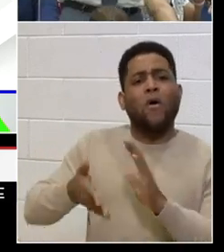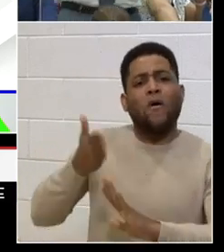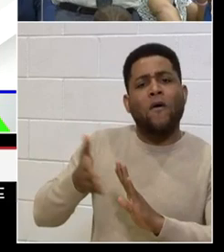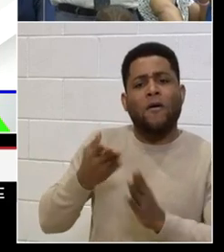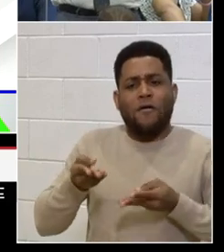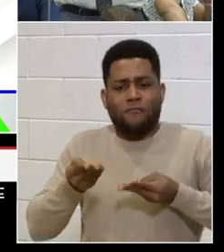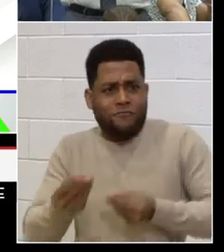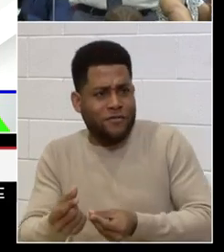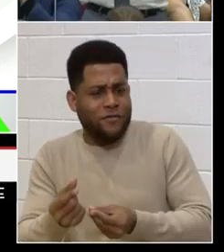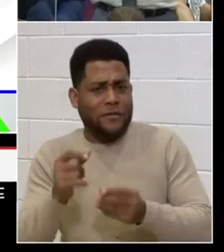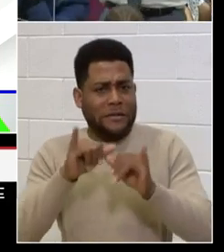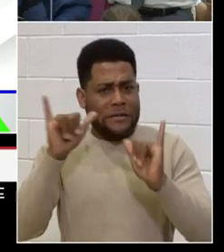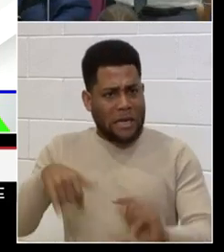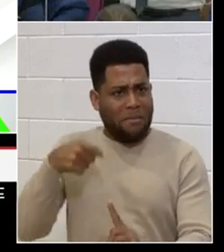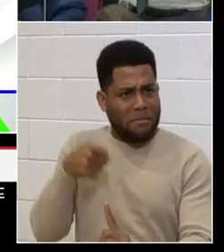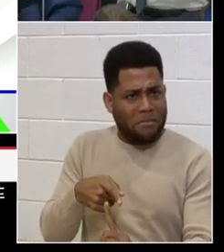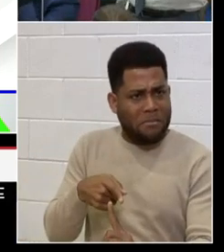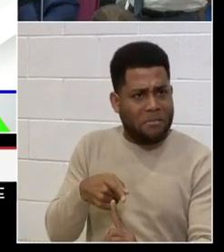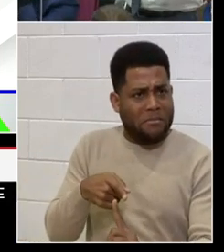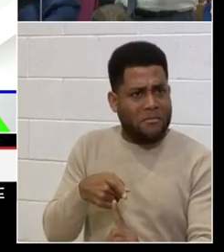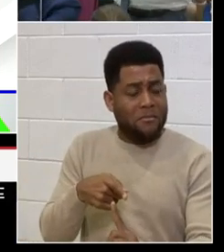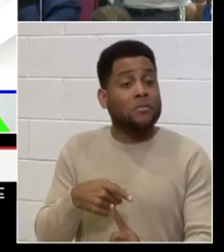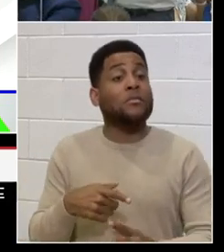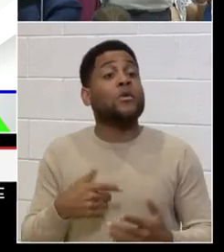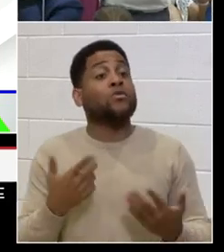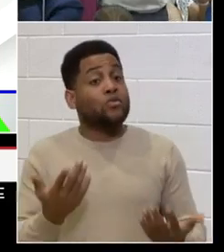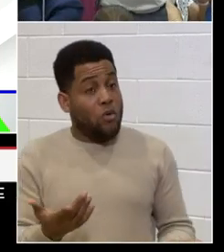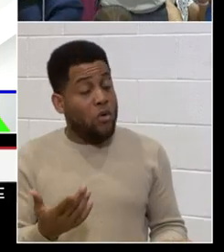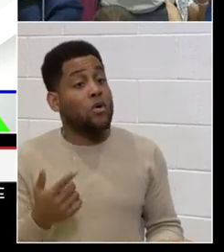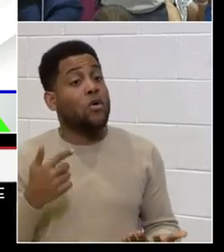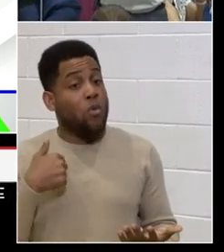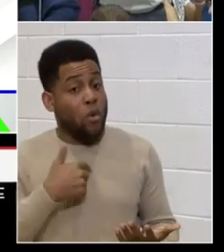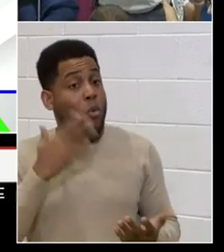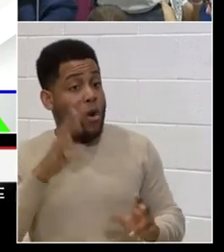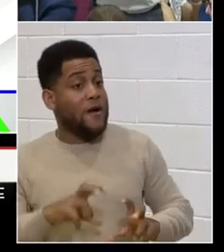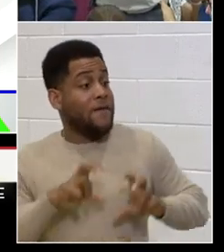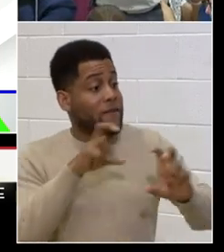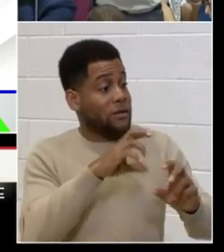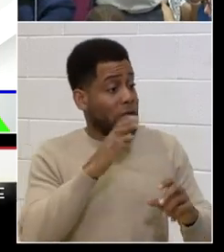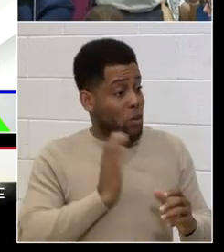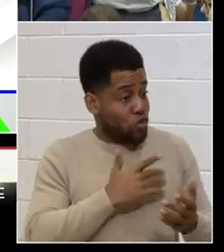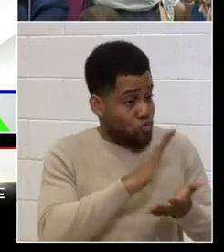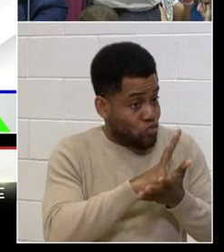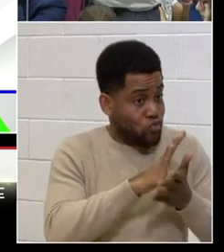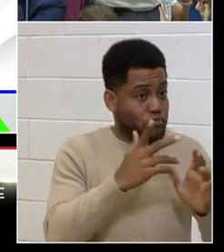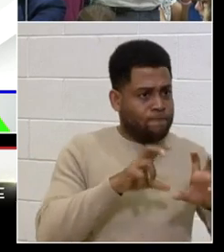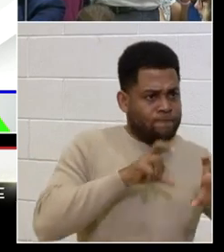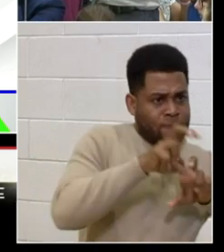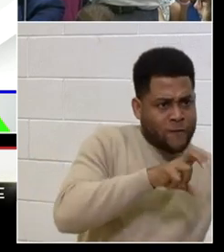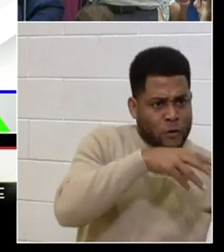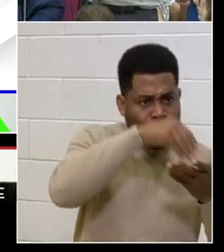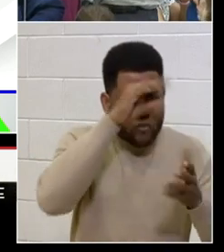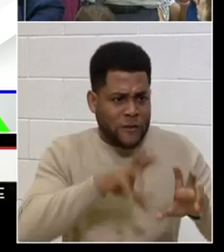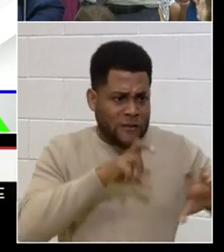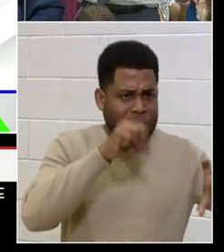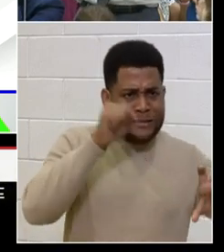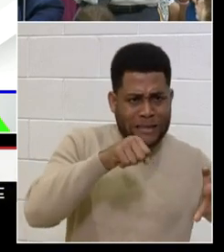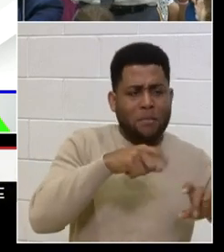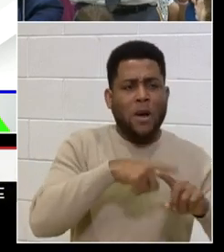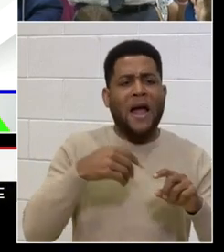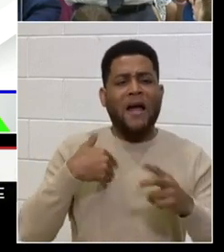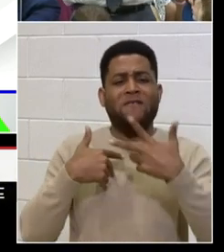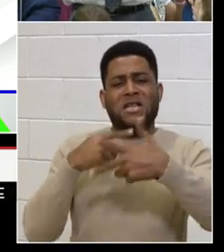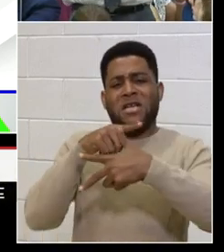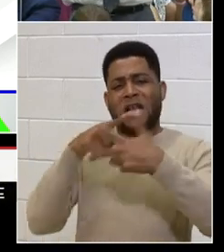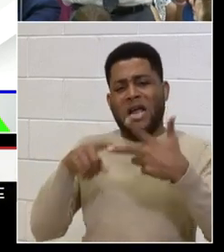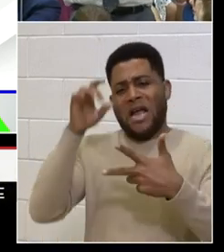So, while we continue to do the direct investment in our schools and our teachers, I have 3 ideas for you to consider as you play